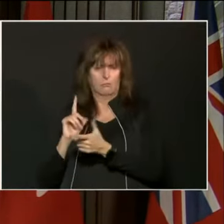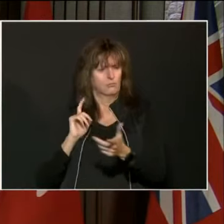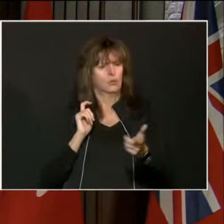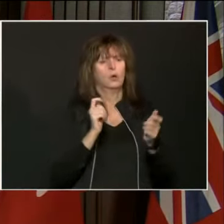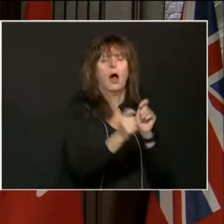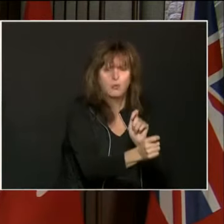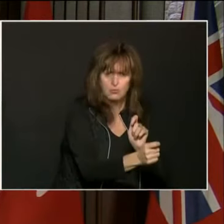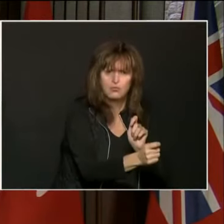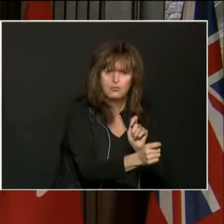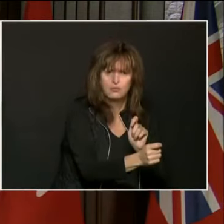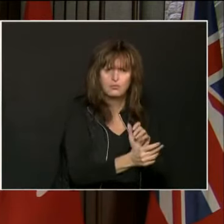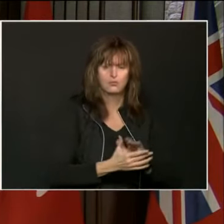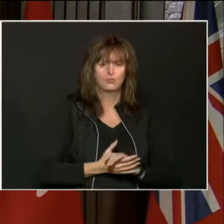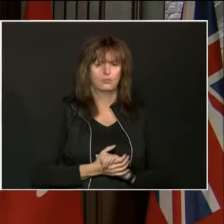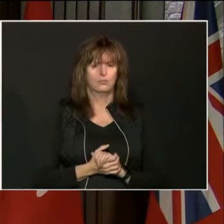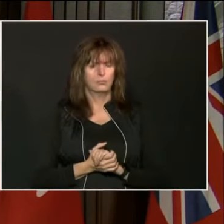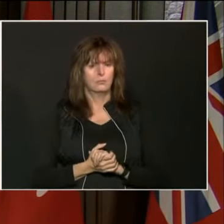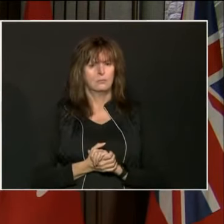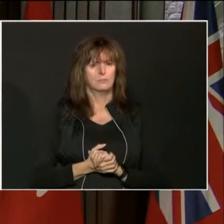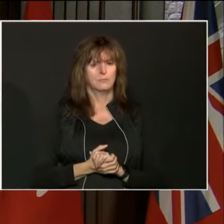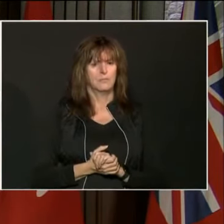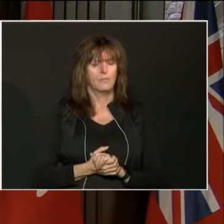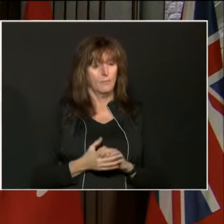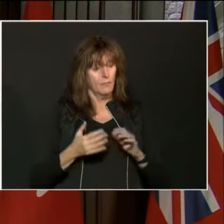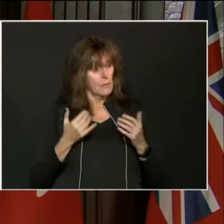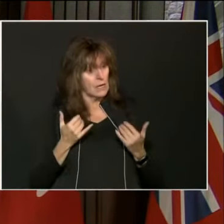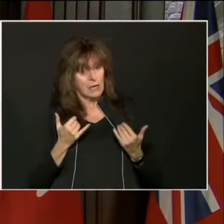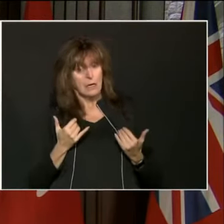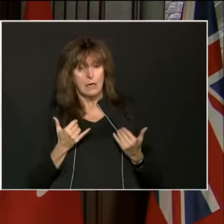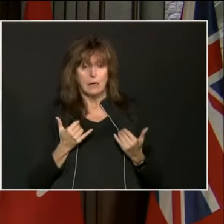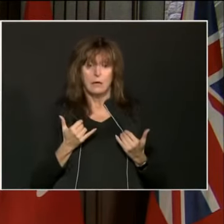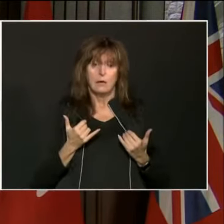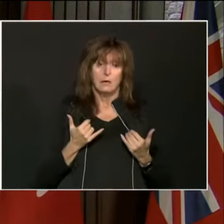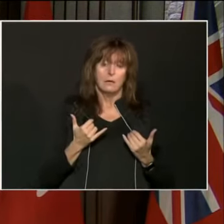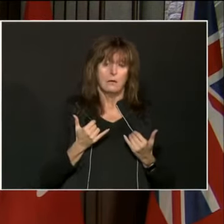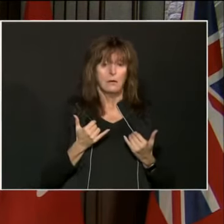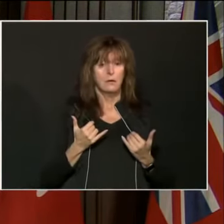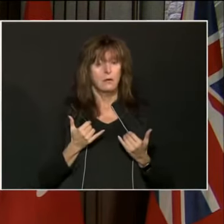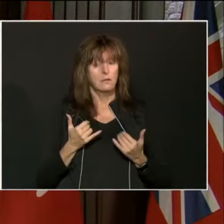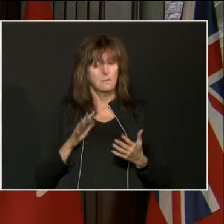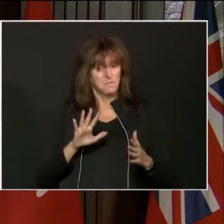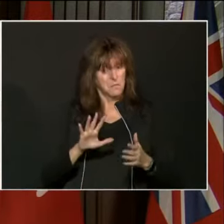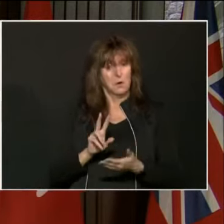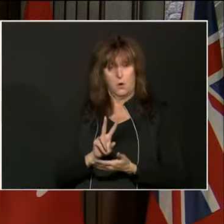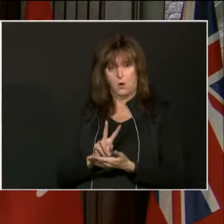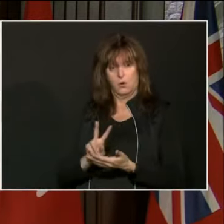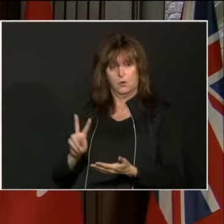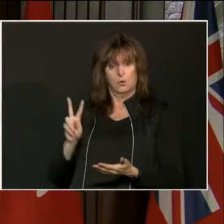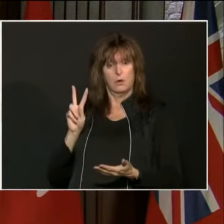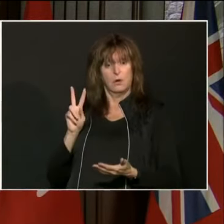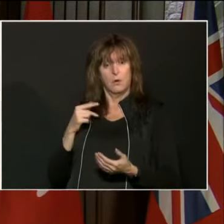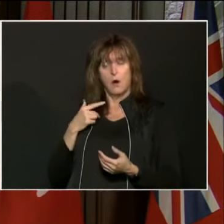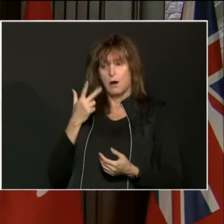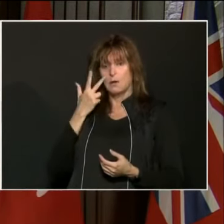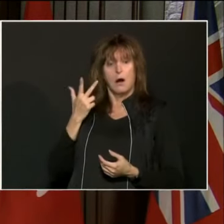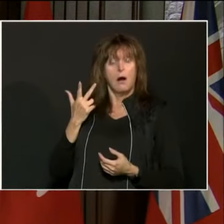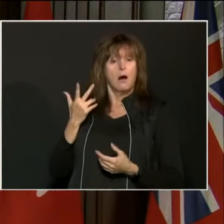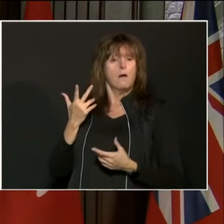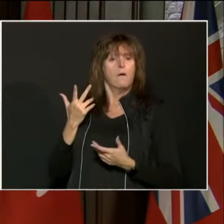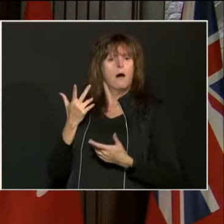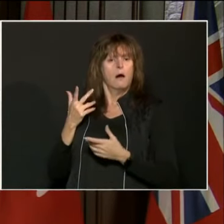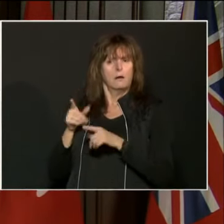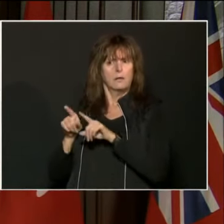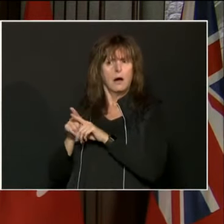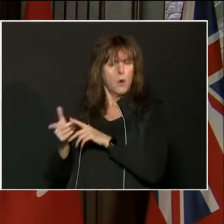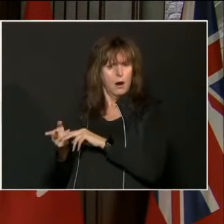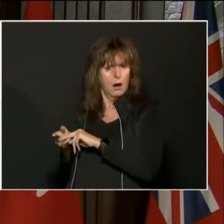trajectory of growth that we saw just before the last presentation, we would get up to that very, very high level of cases, over